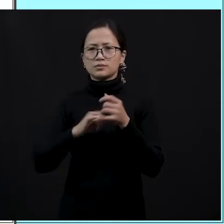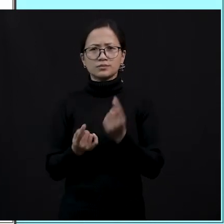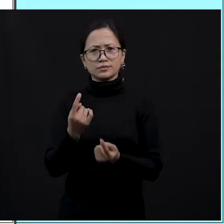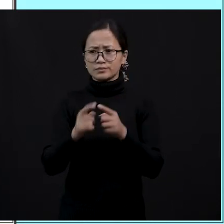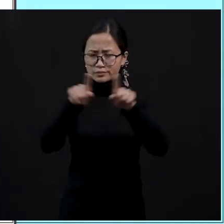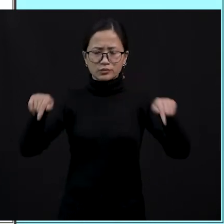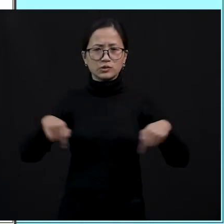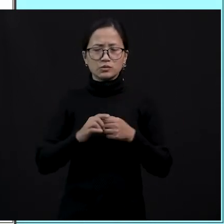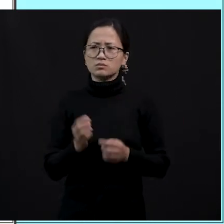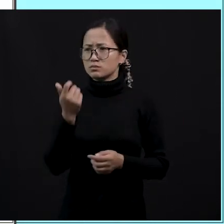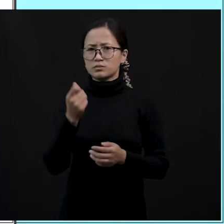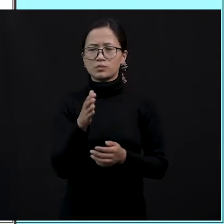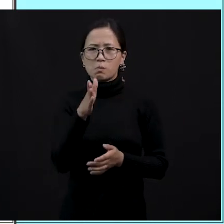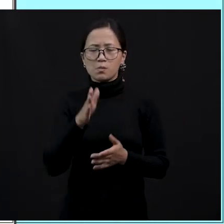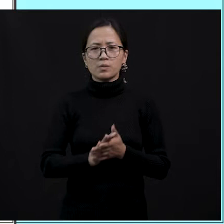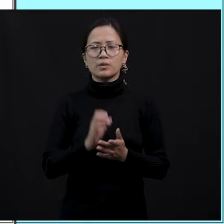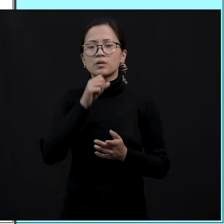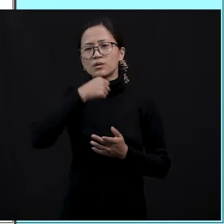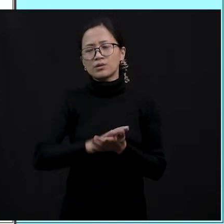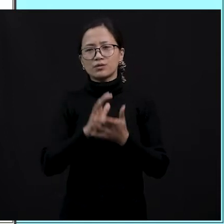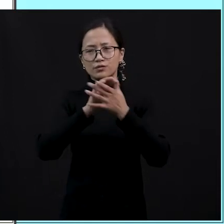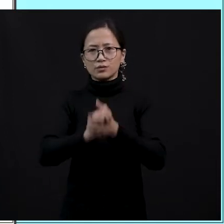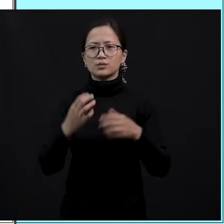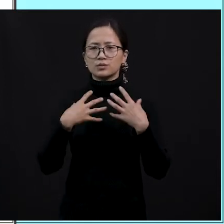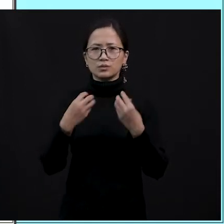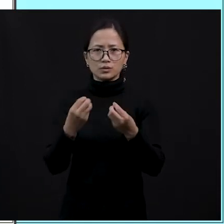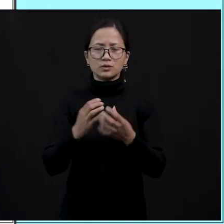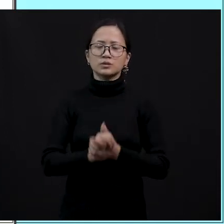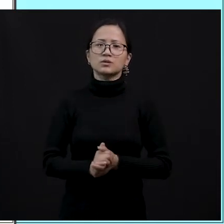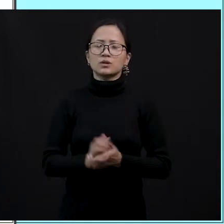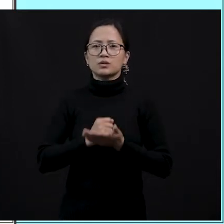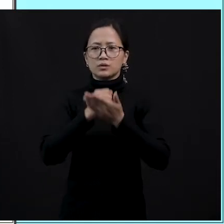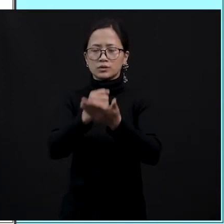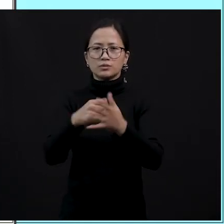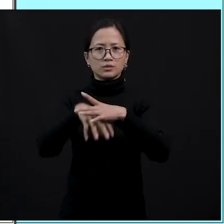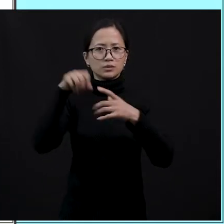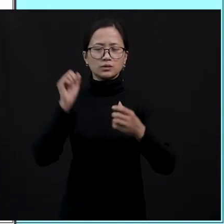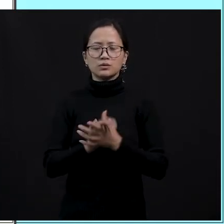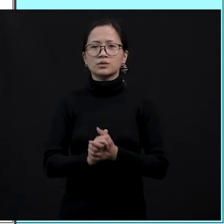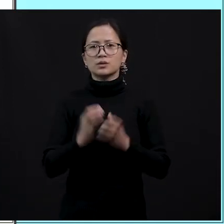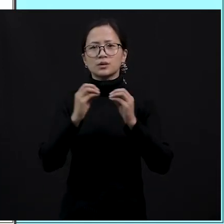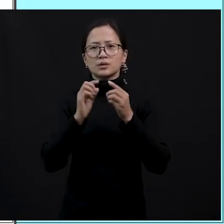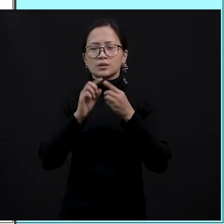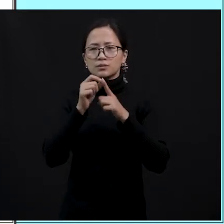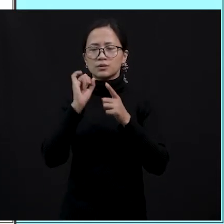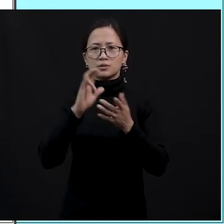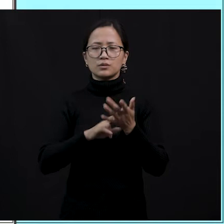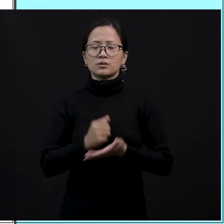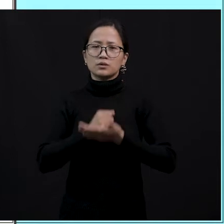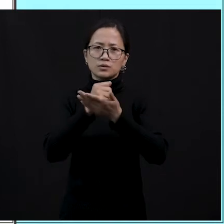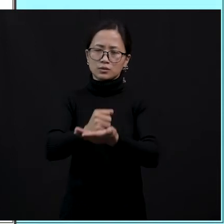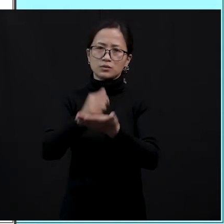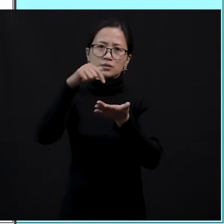money, and he thought that an old friend will be willing to help him out. And Bepin Babu is in a position to help him